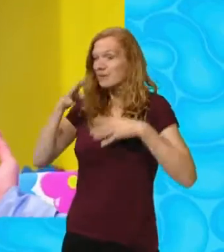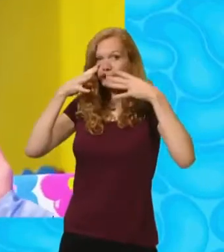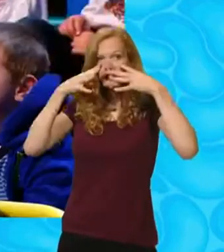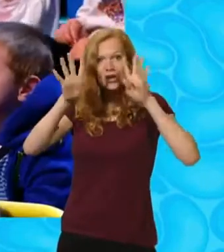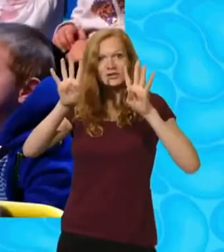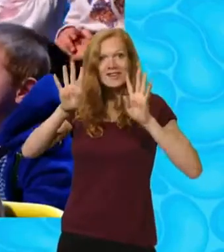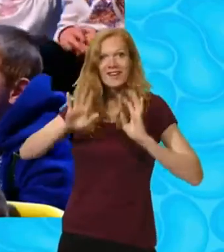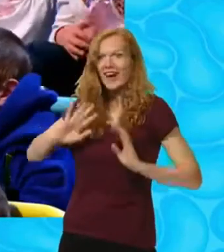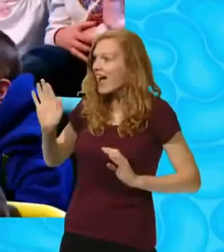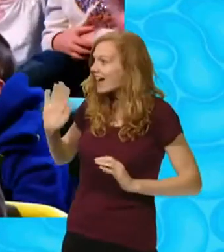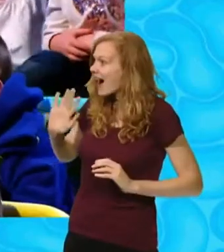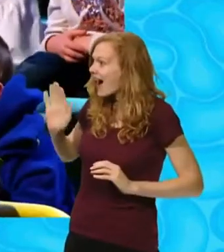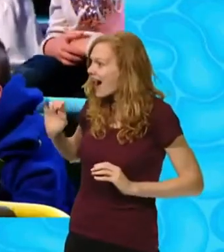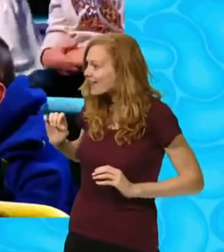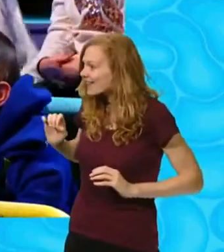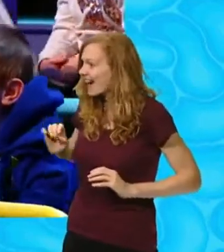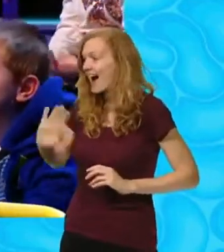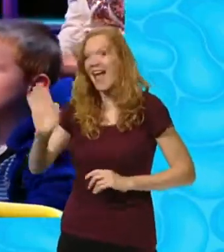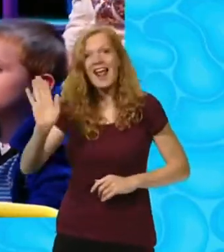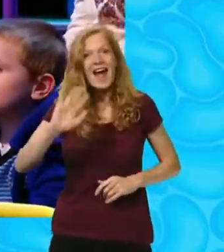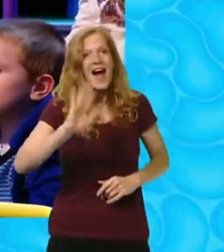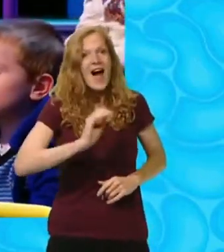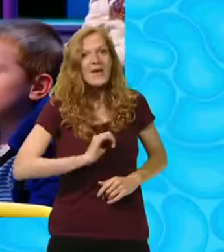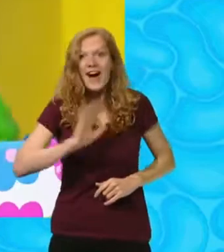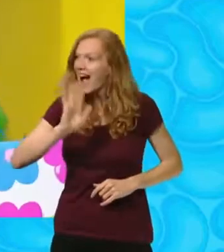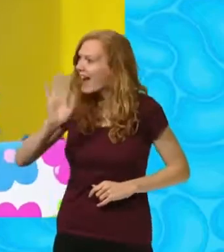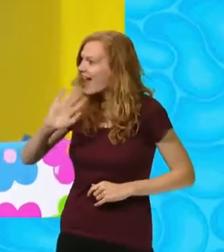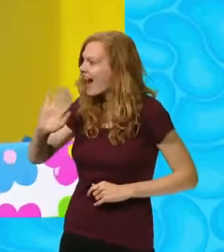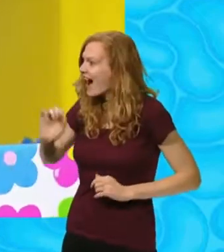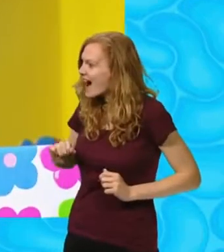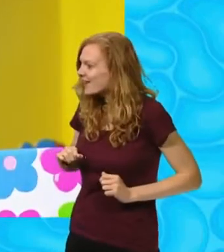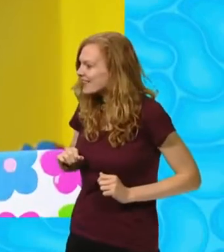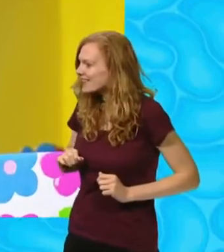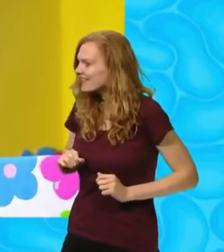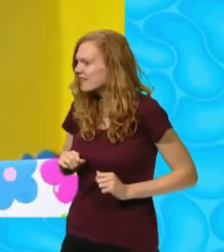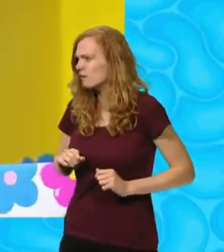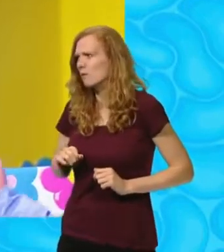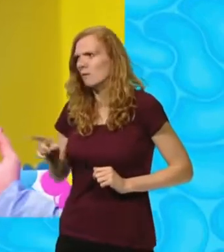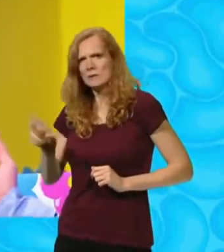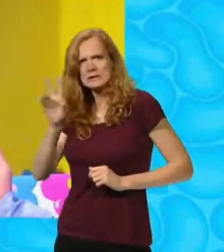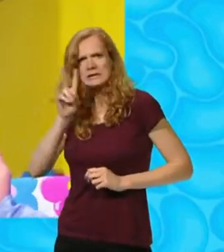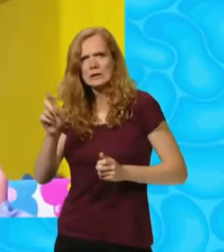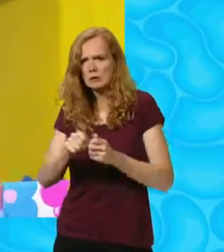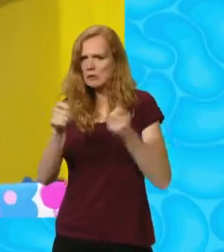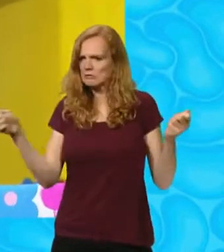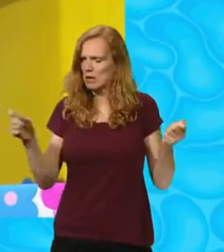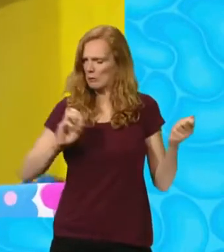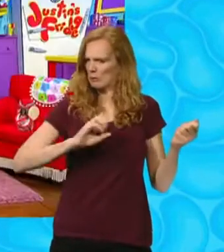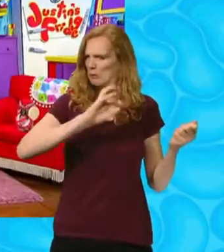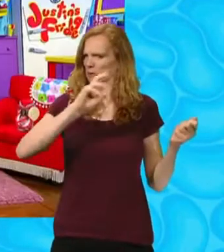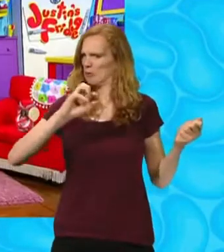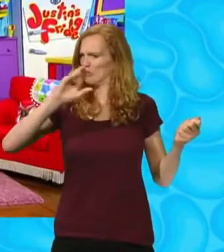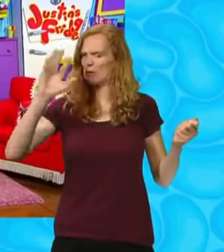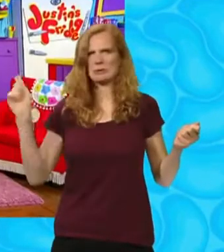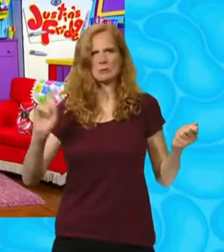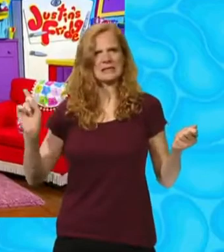hello to Little Monster, everyone! Hello, Little Monster. Hi. Little Monster, have you seen a mysterious light in Justin